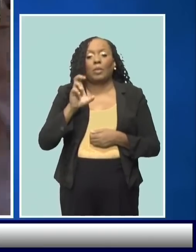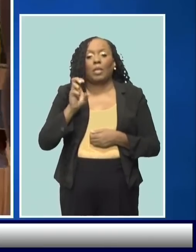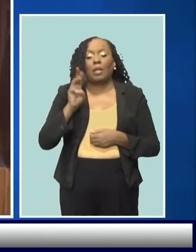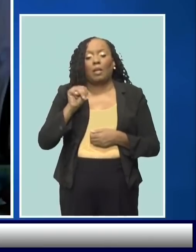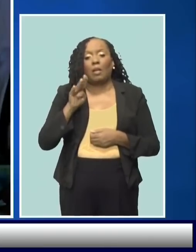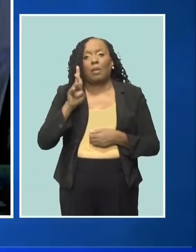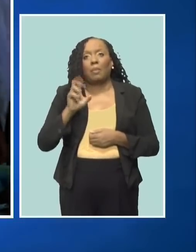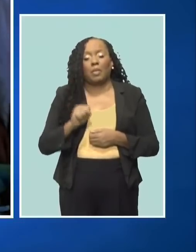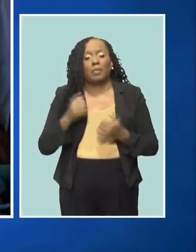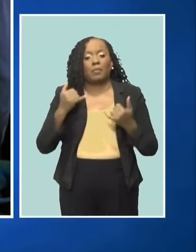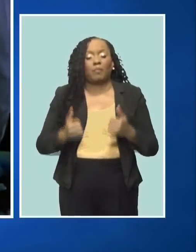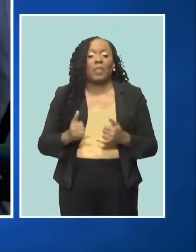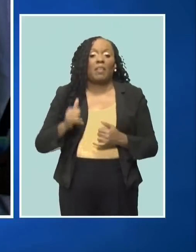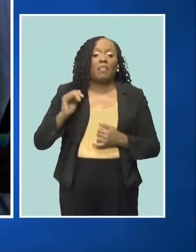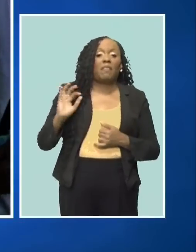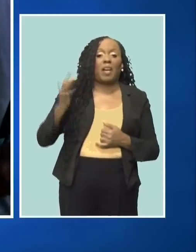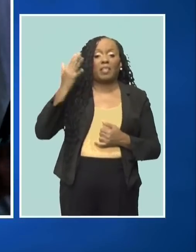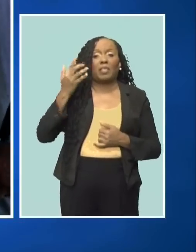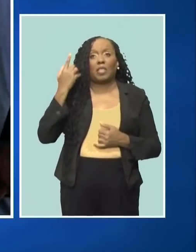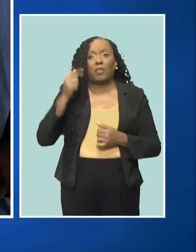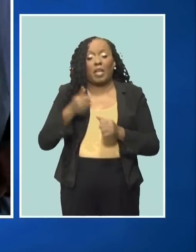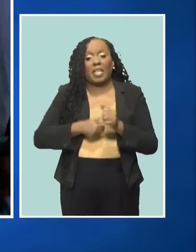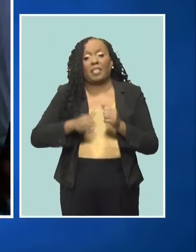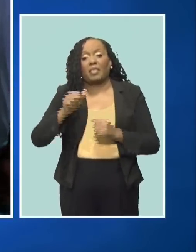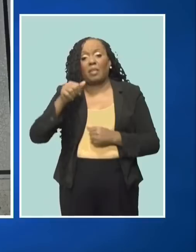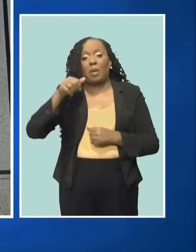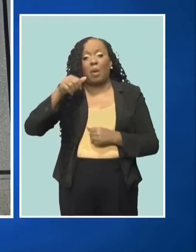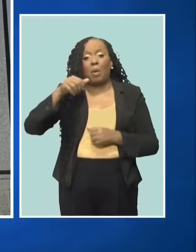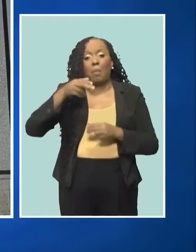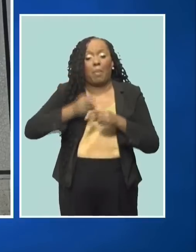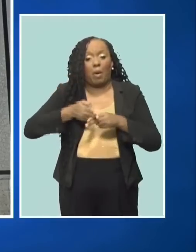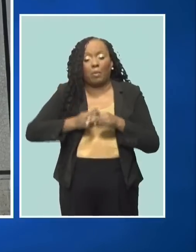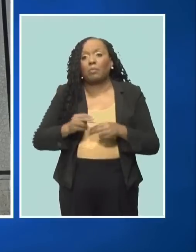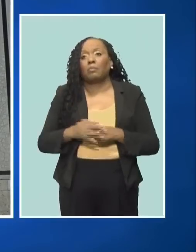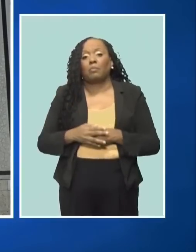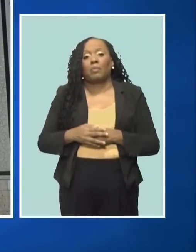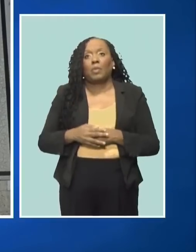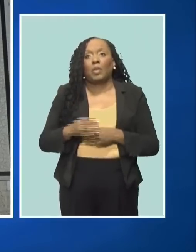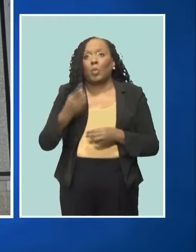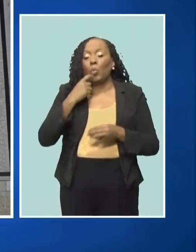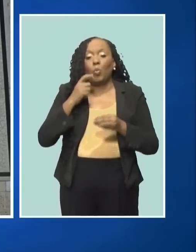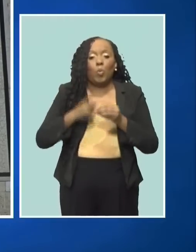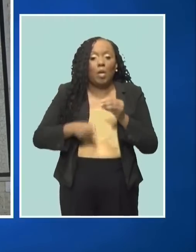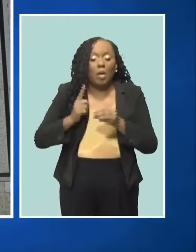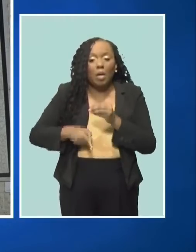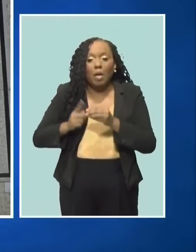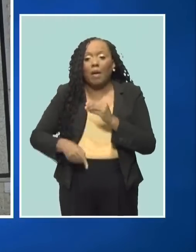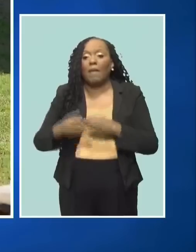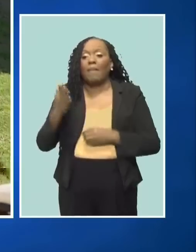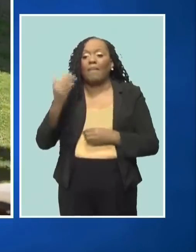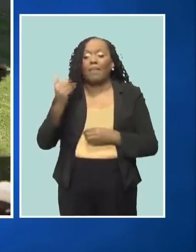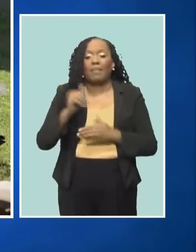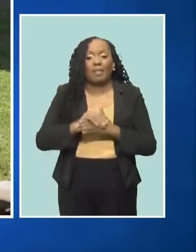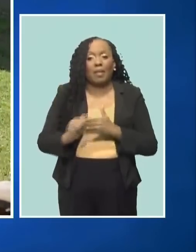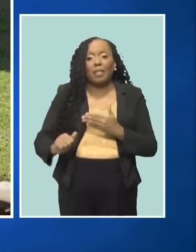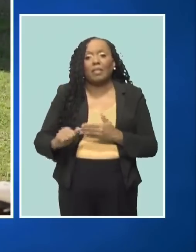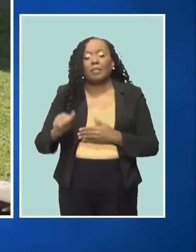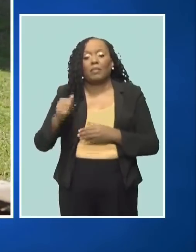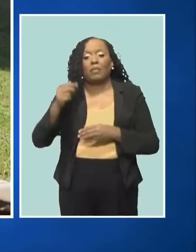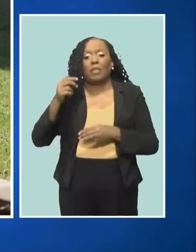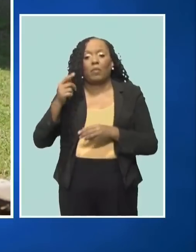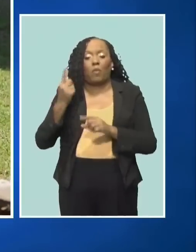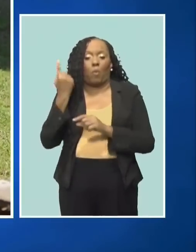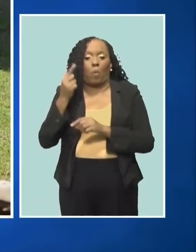$5 a pound already at Christmas time. Tomatoes was $15 a pound. Sweet peppers was $15 a